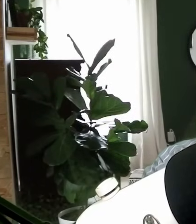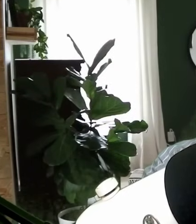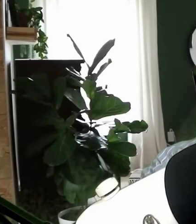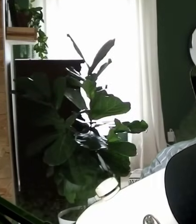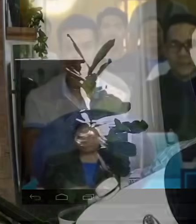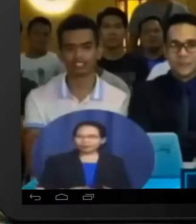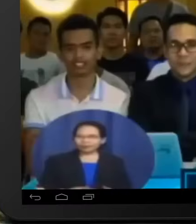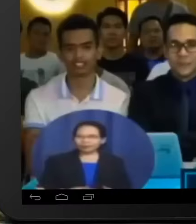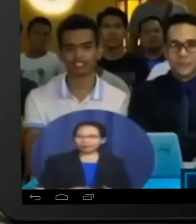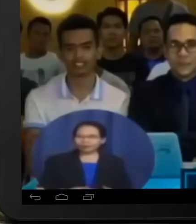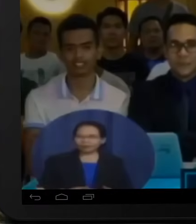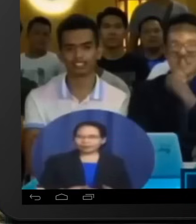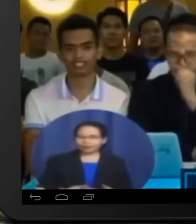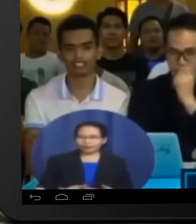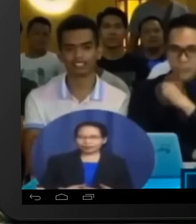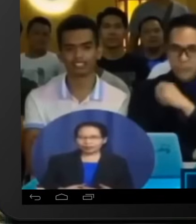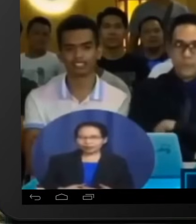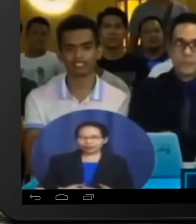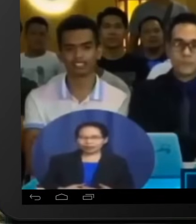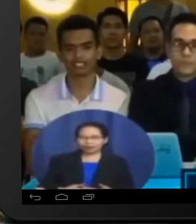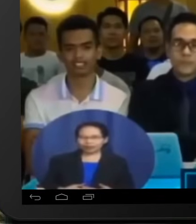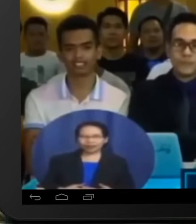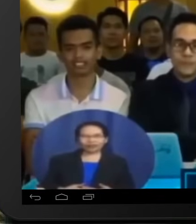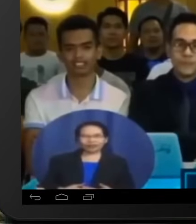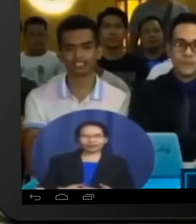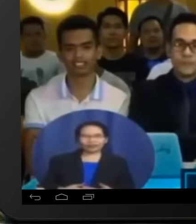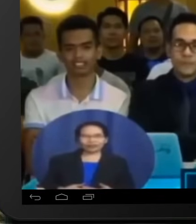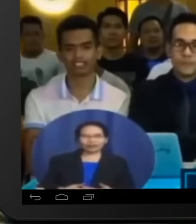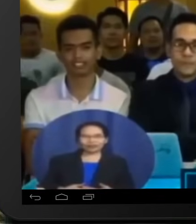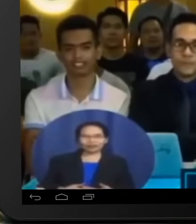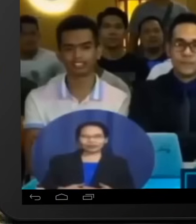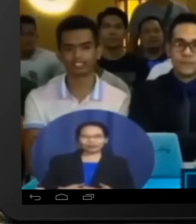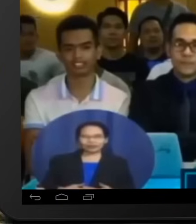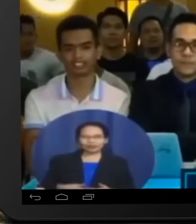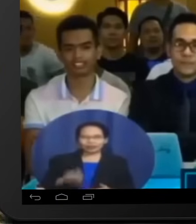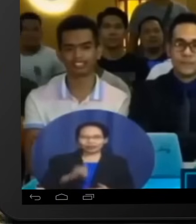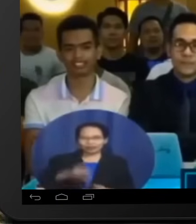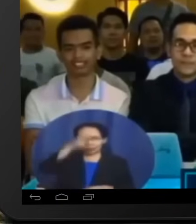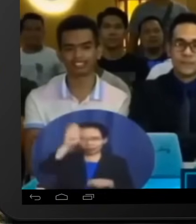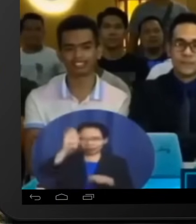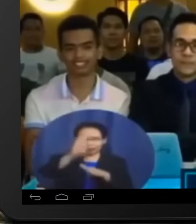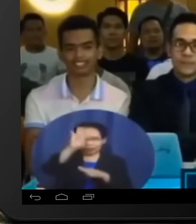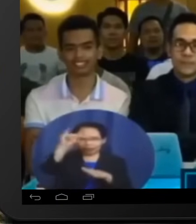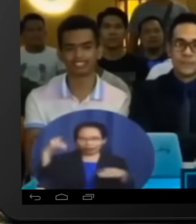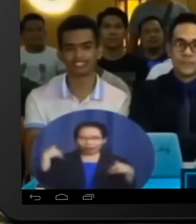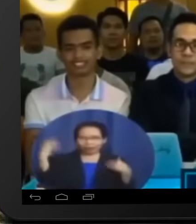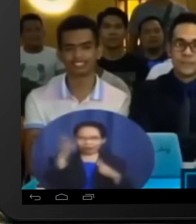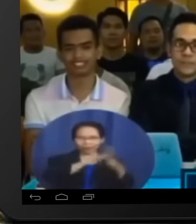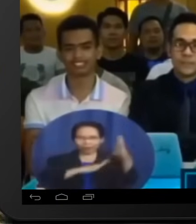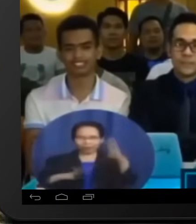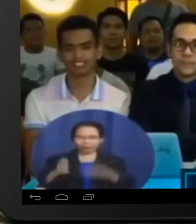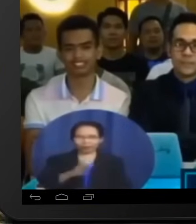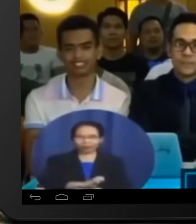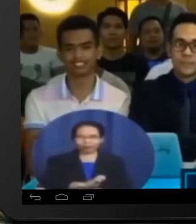better quality na, no, with this video. El. Opo, kapatid na El. May problema kami dito sa